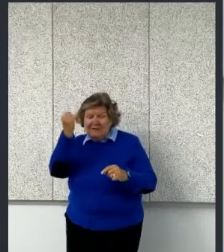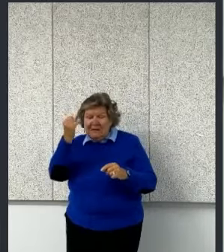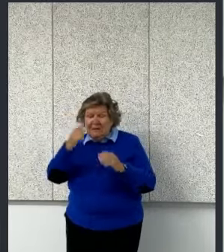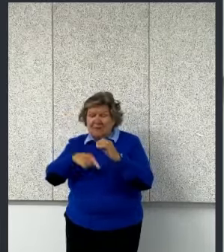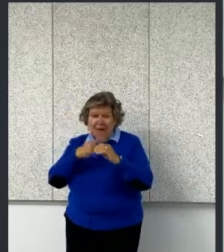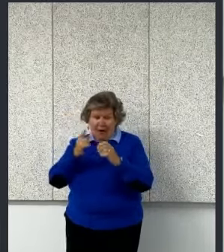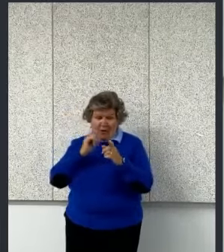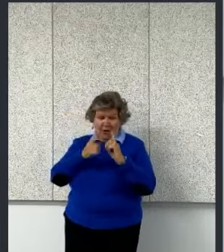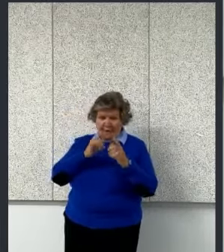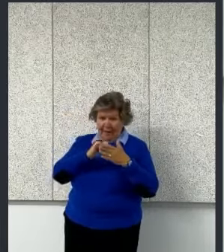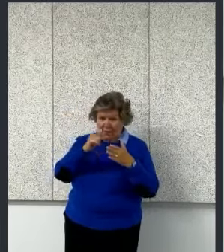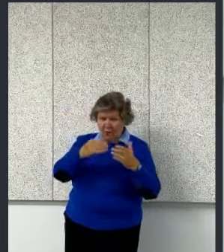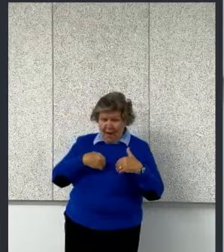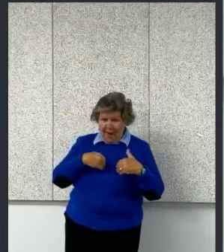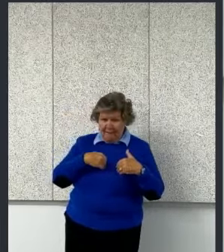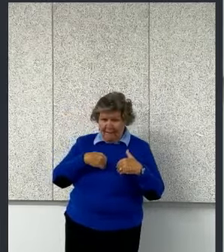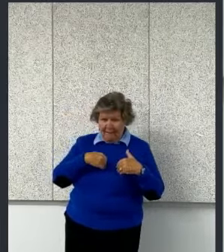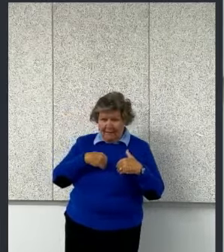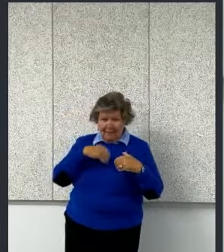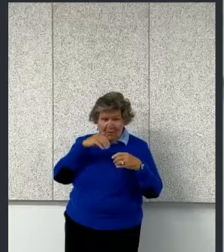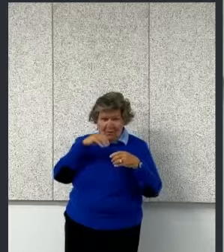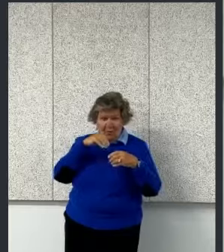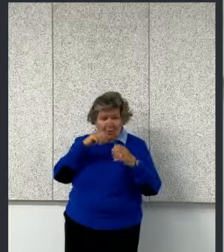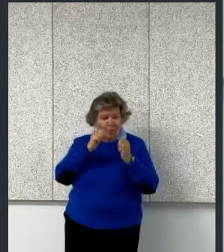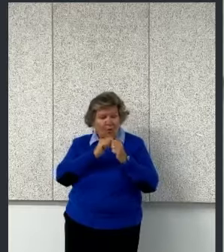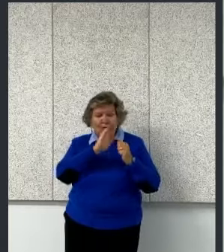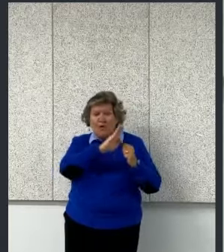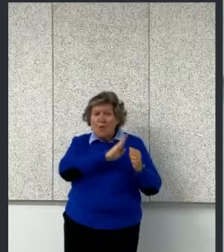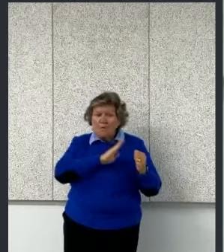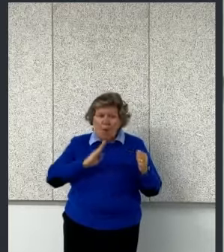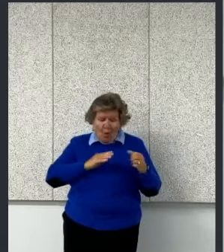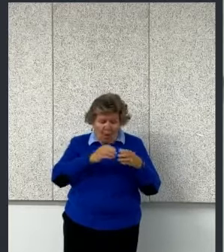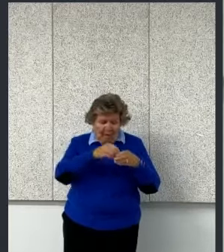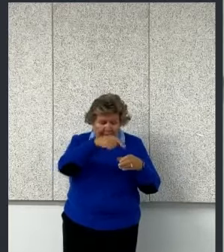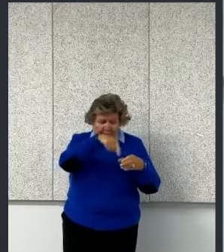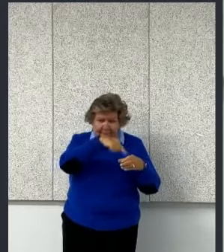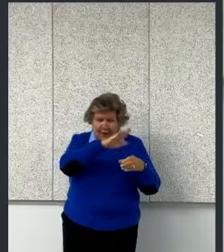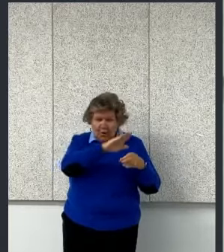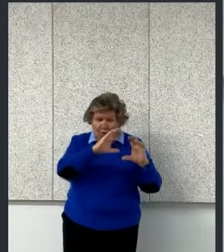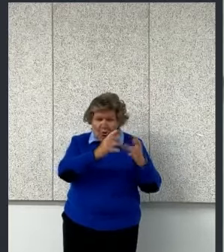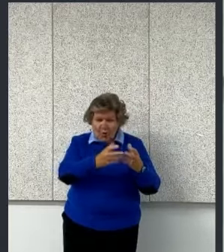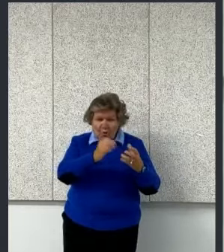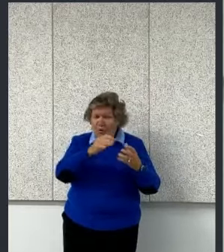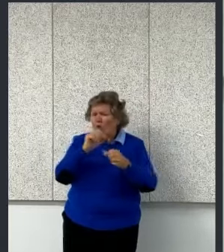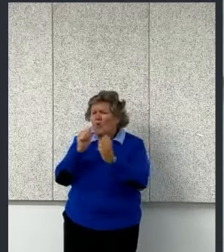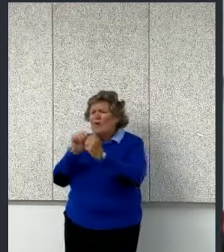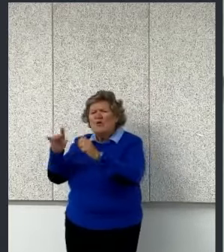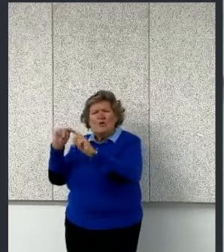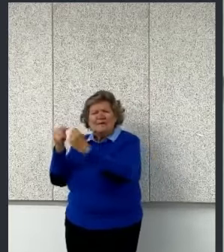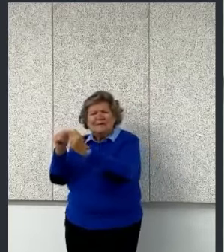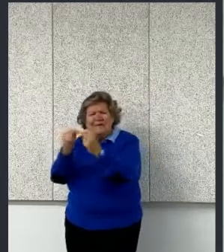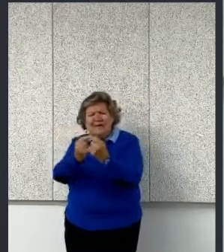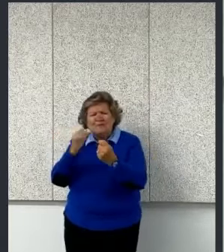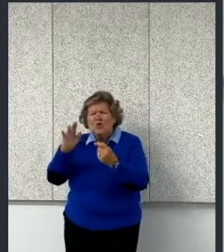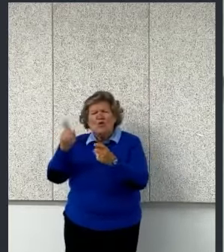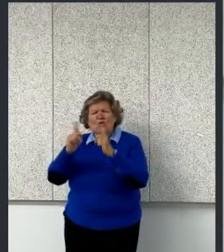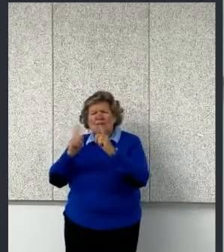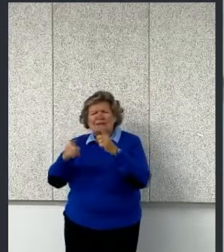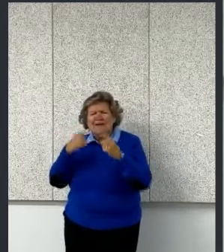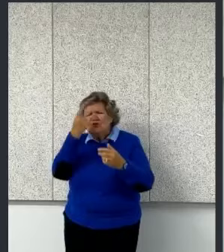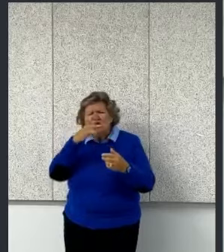the conversations that you're having internally with your boards and teams or what you're hearing